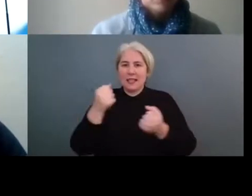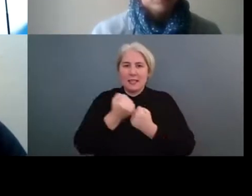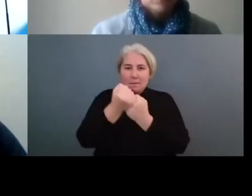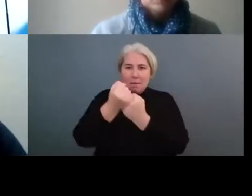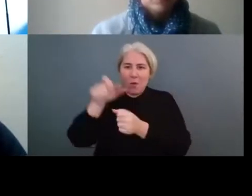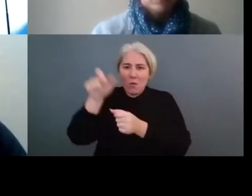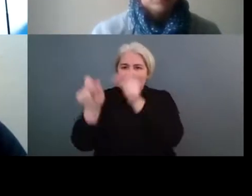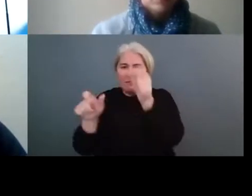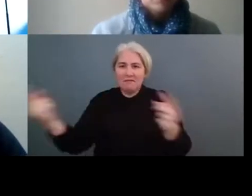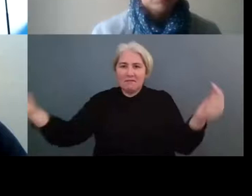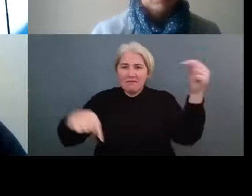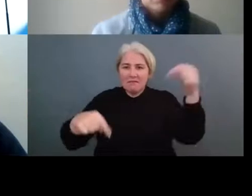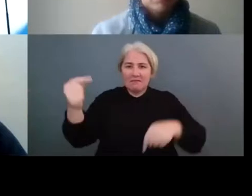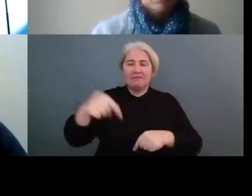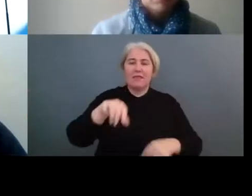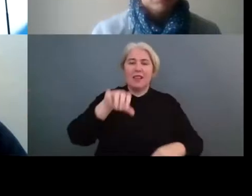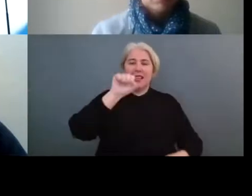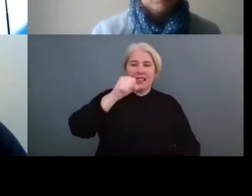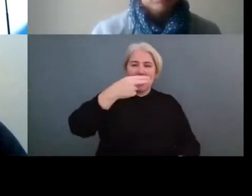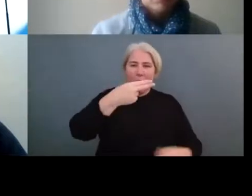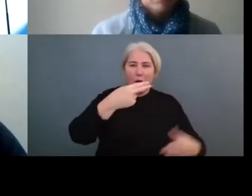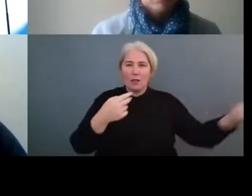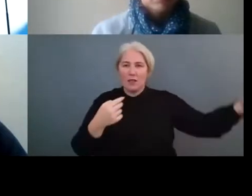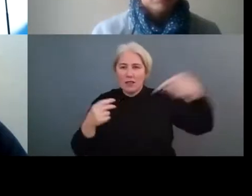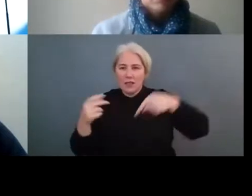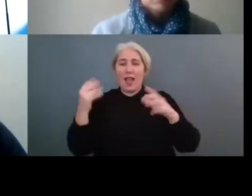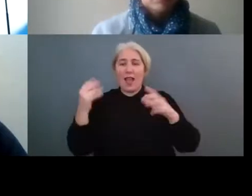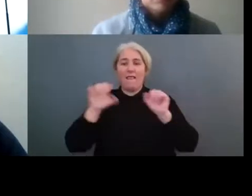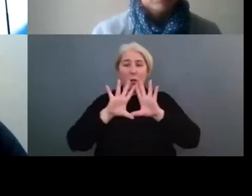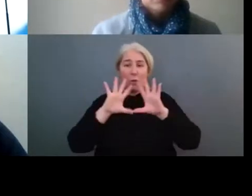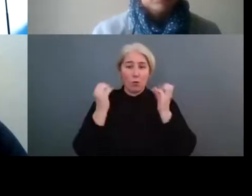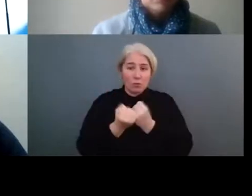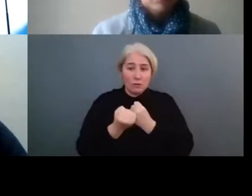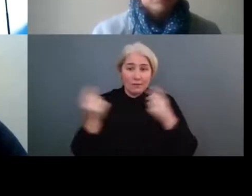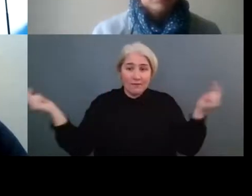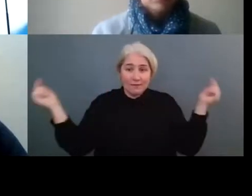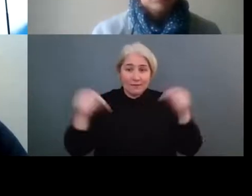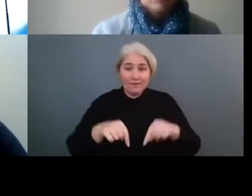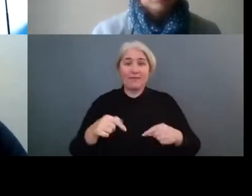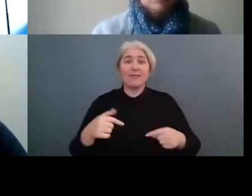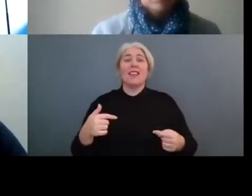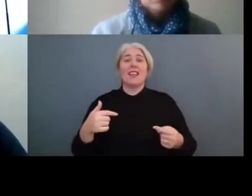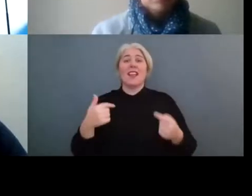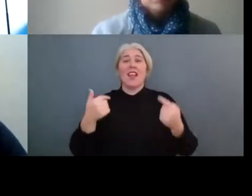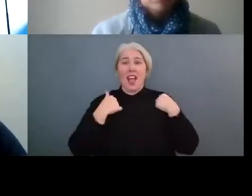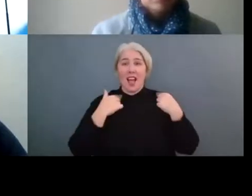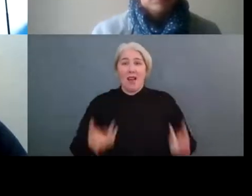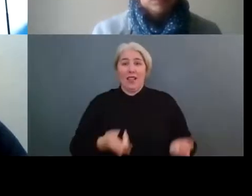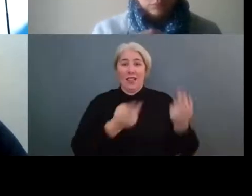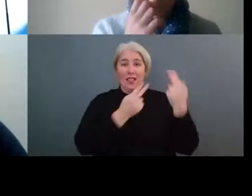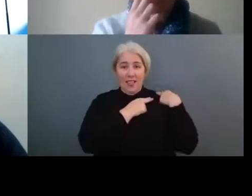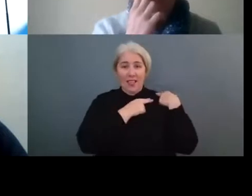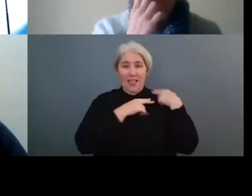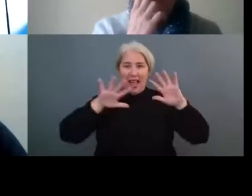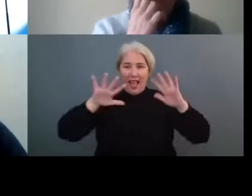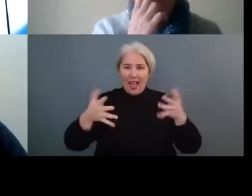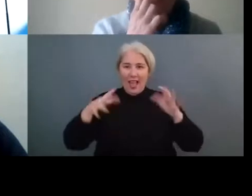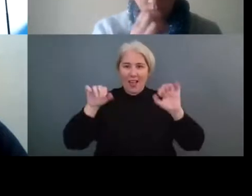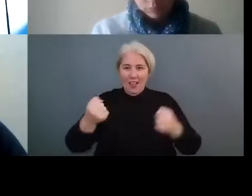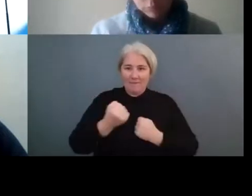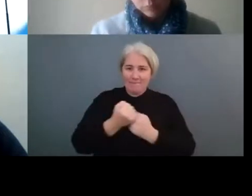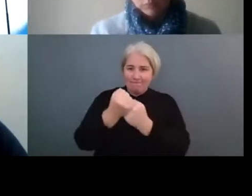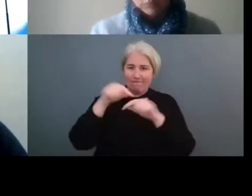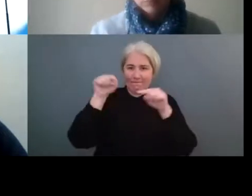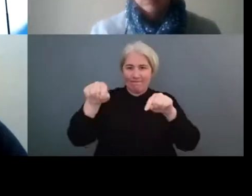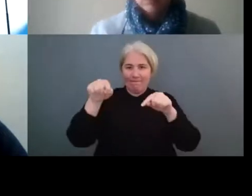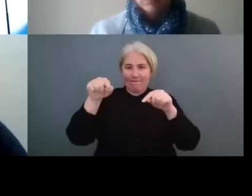organize different workshops. And I've been invited to organize a workshop on sustainability. And again, I will be able